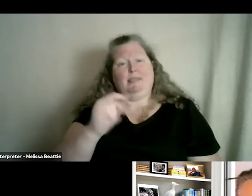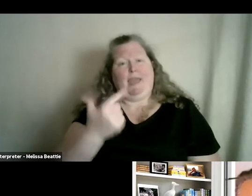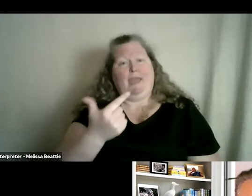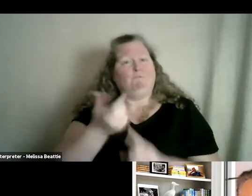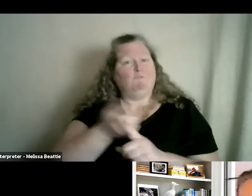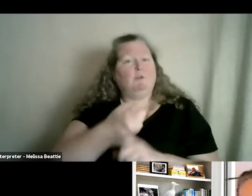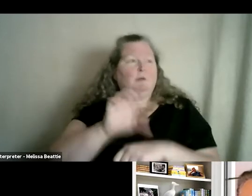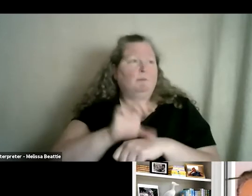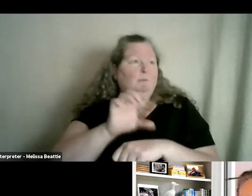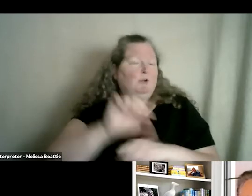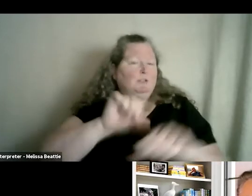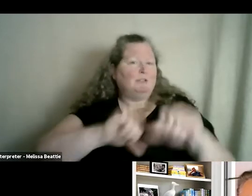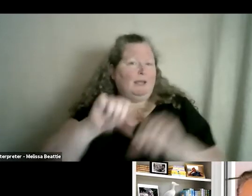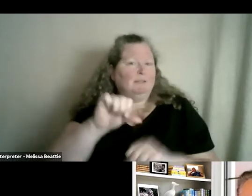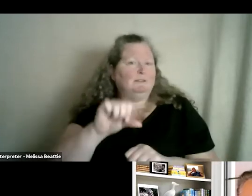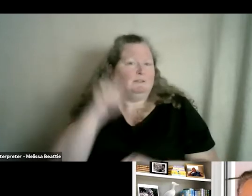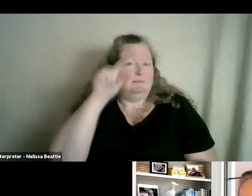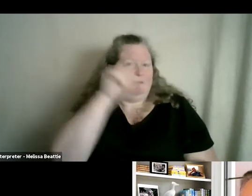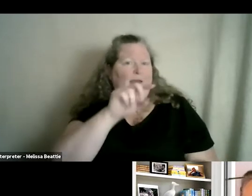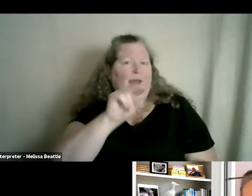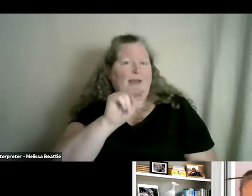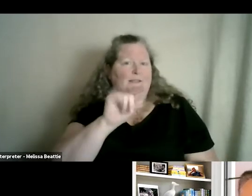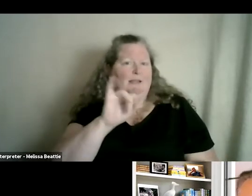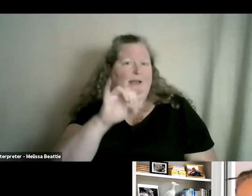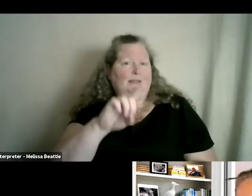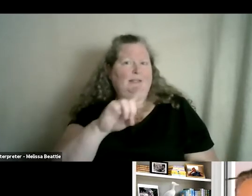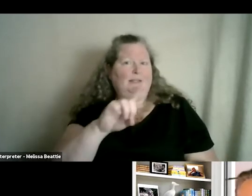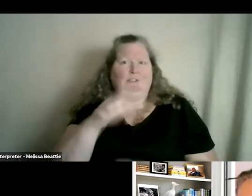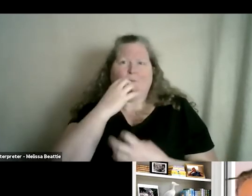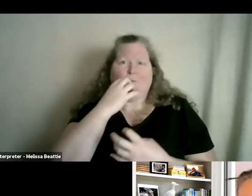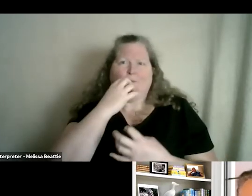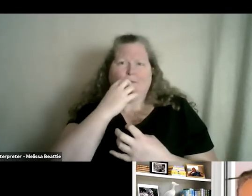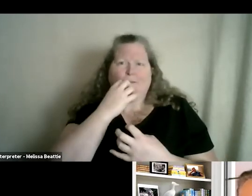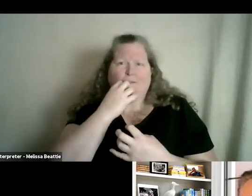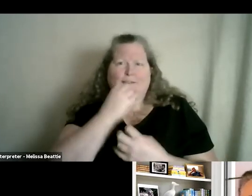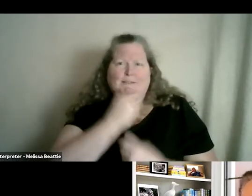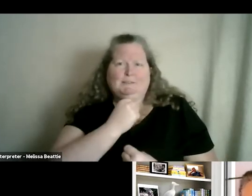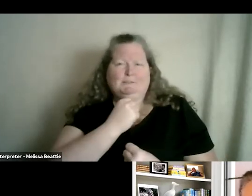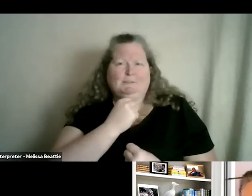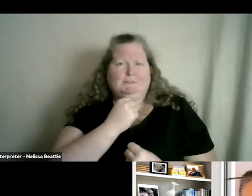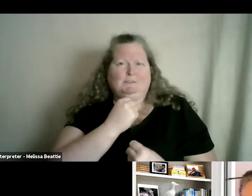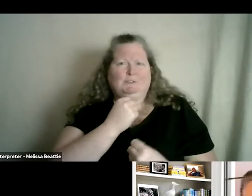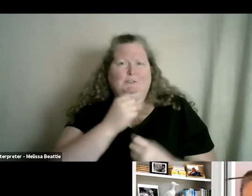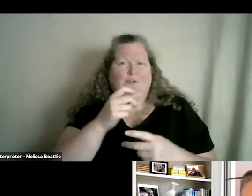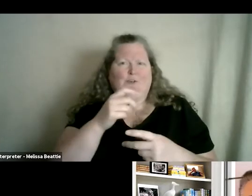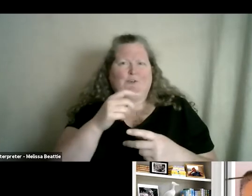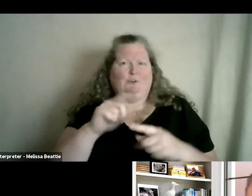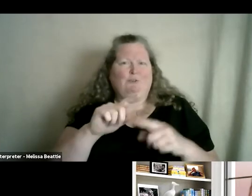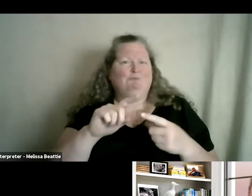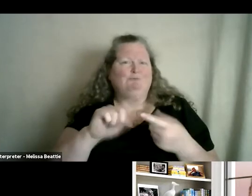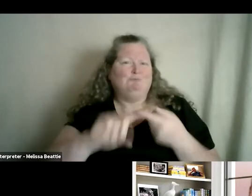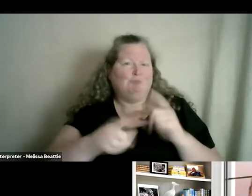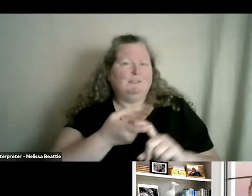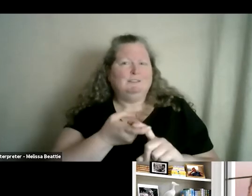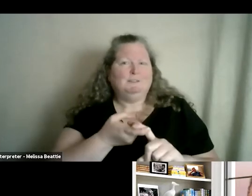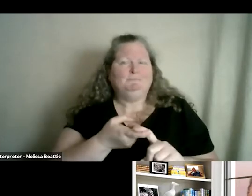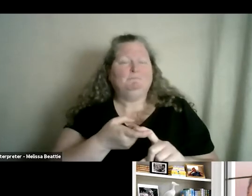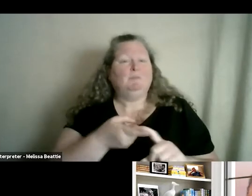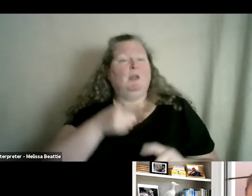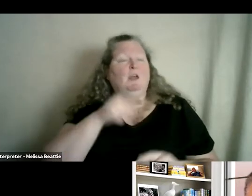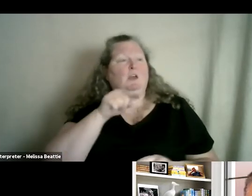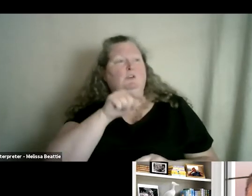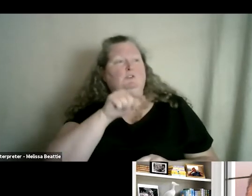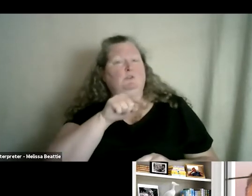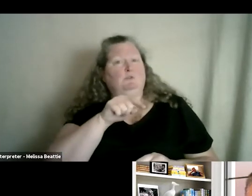at NTID, and she's a very, very dear friend. We go many, many years back. Which, you know, this whole bio you've been reading,